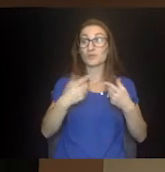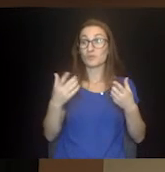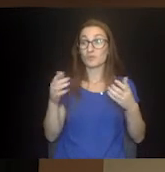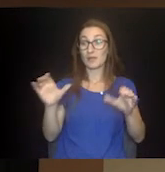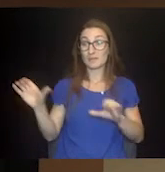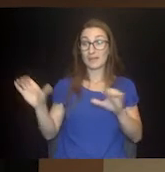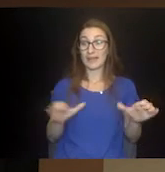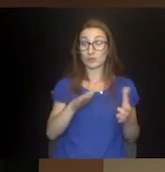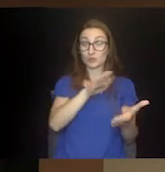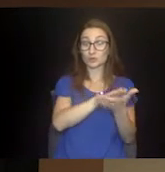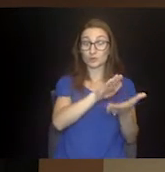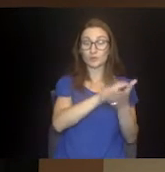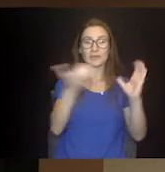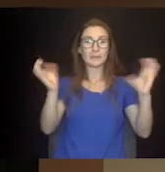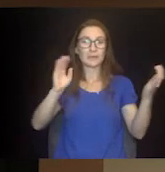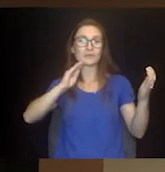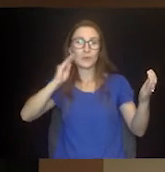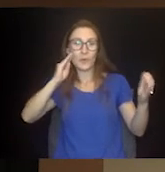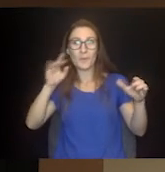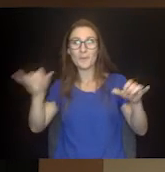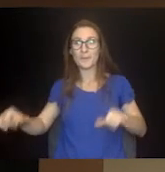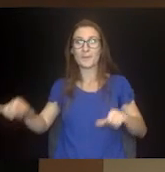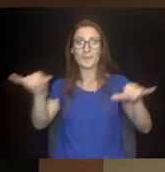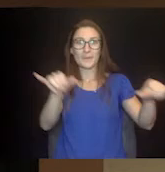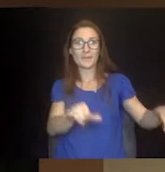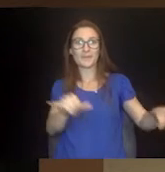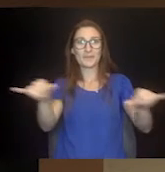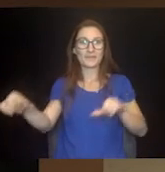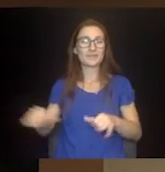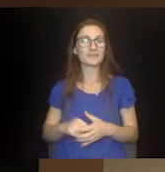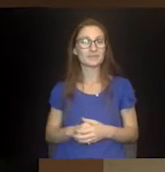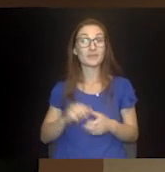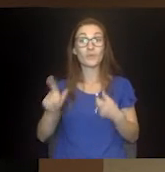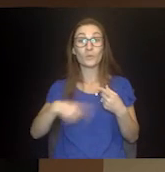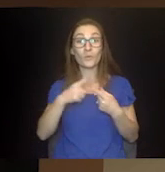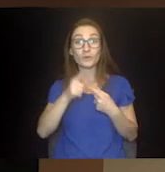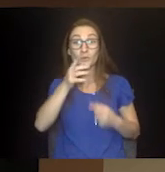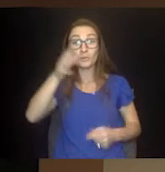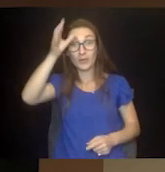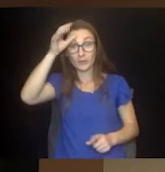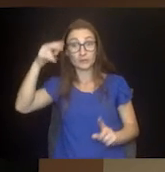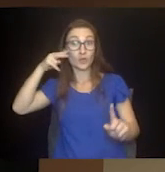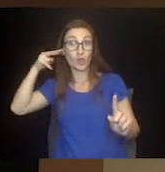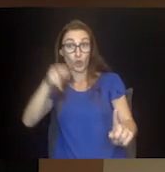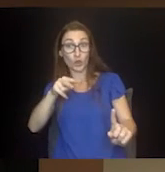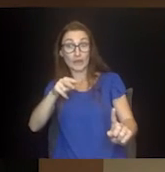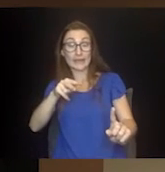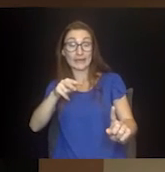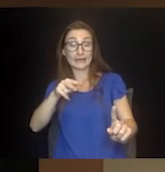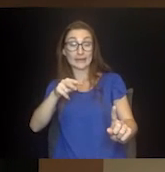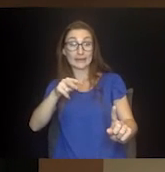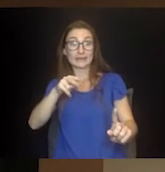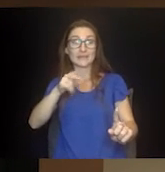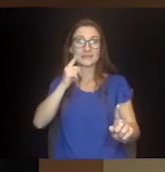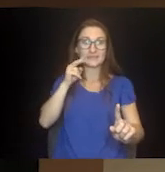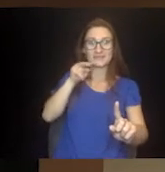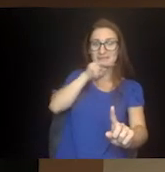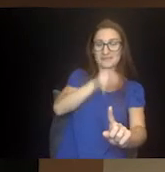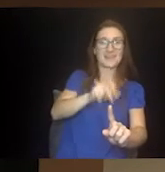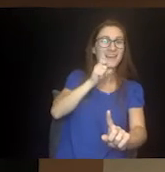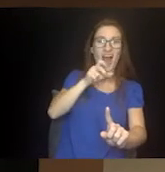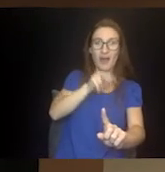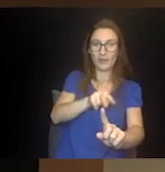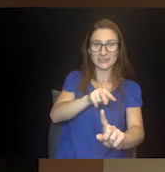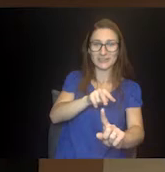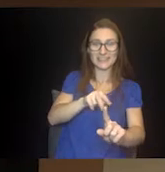same thing as when how you act at school and how you act at home. It's the same thing. How you act when your parents are looking at you, it's not the